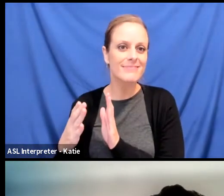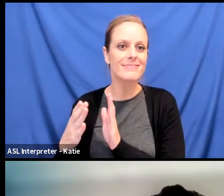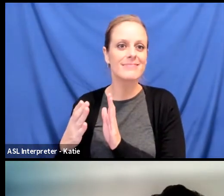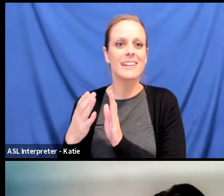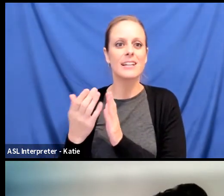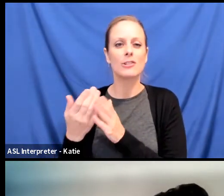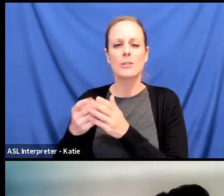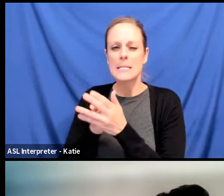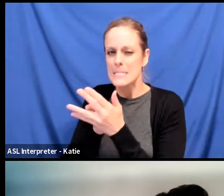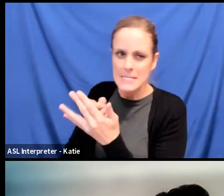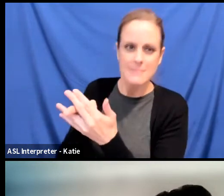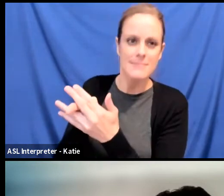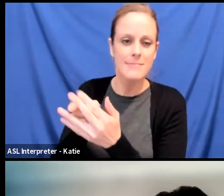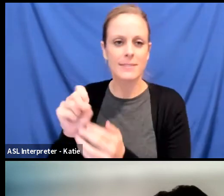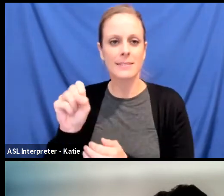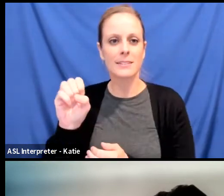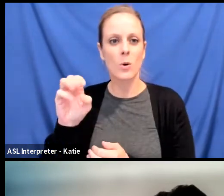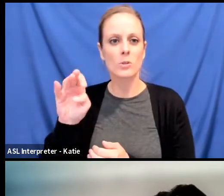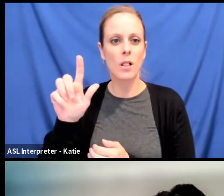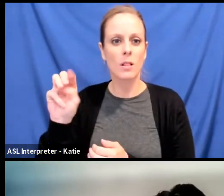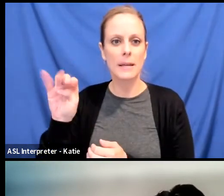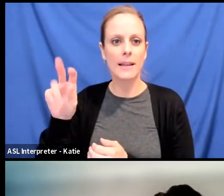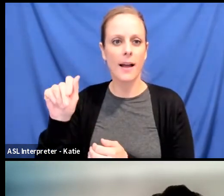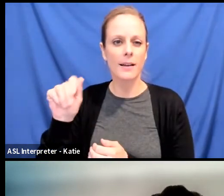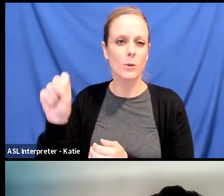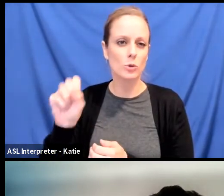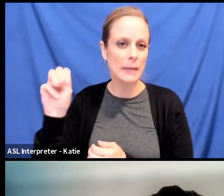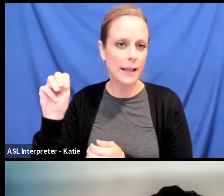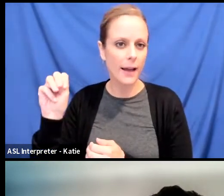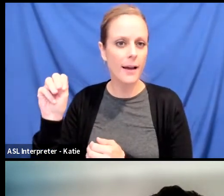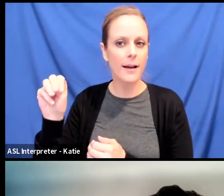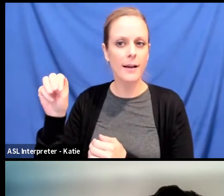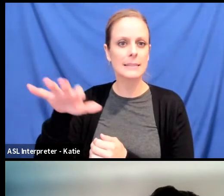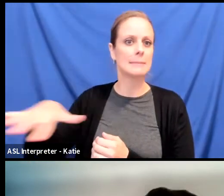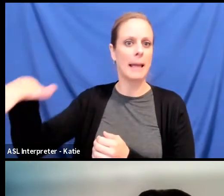space. But we're also,